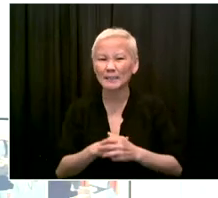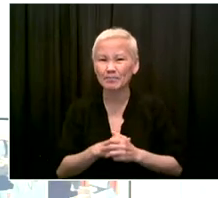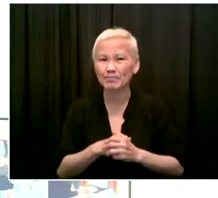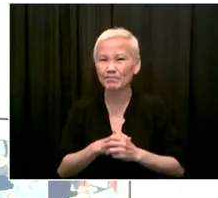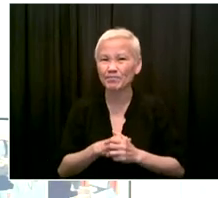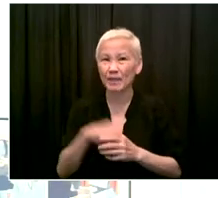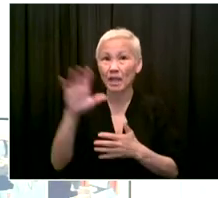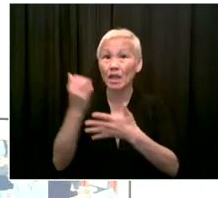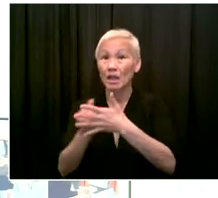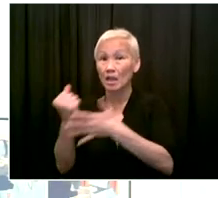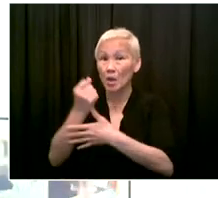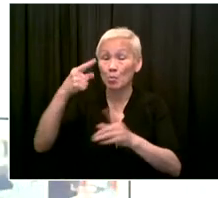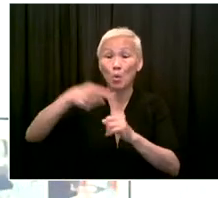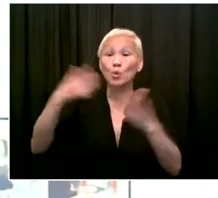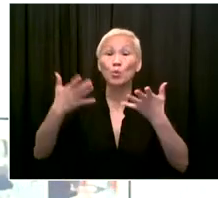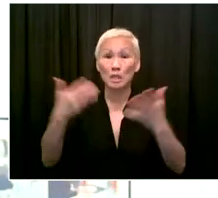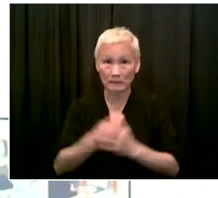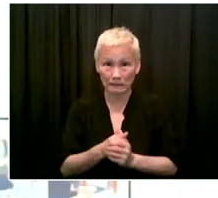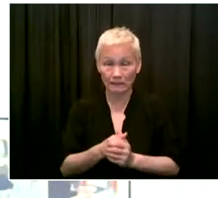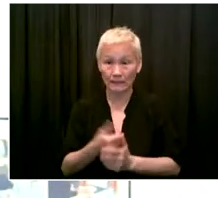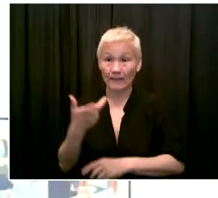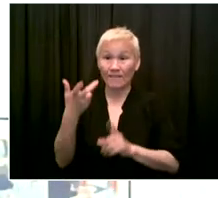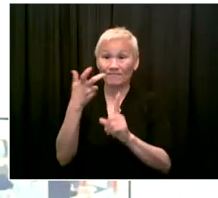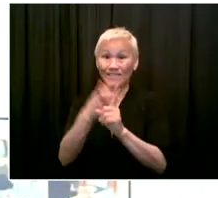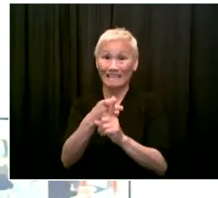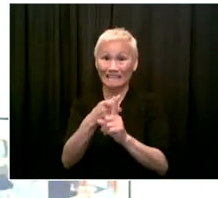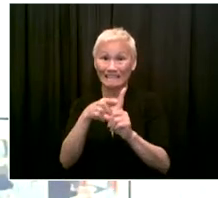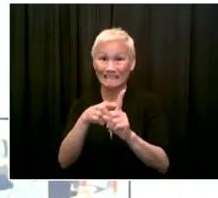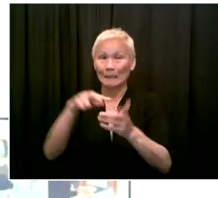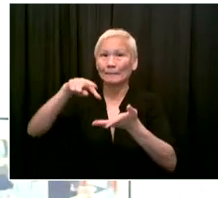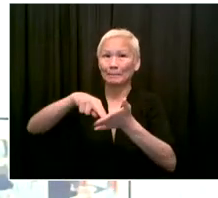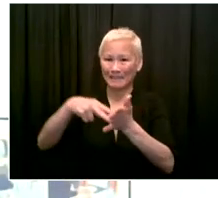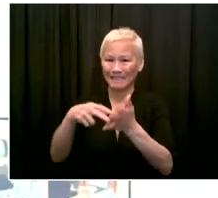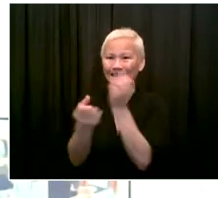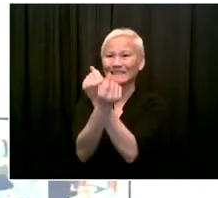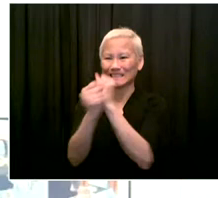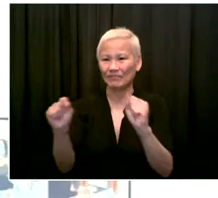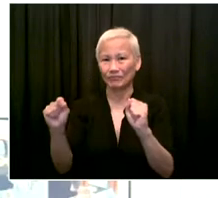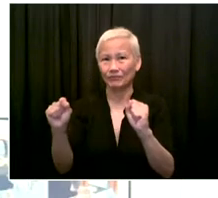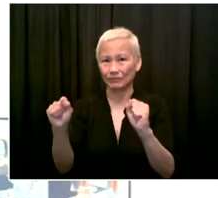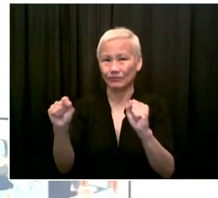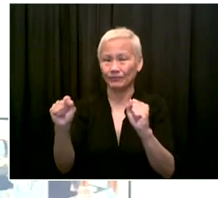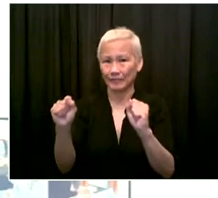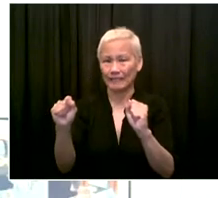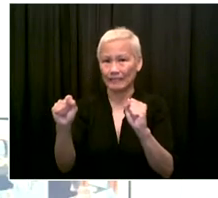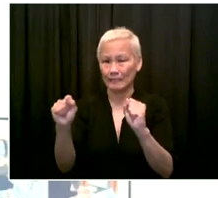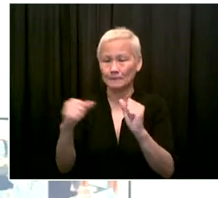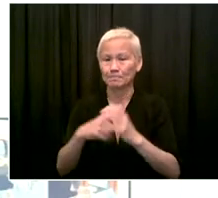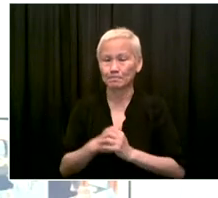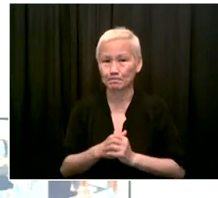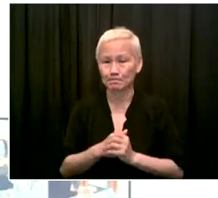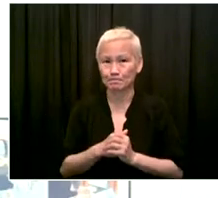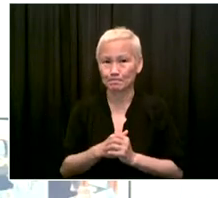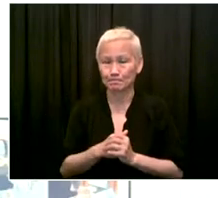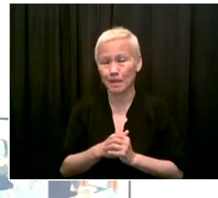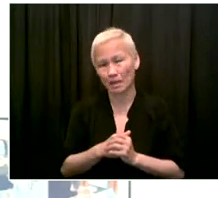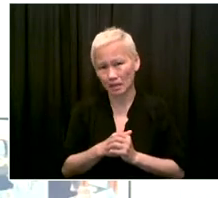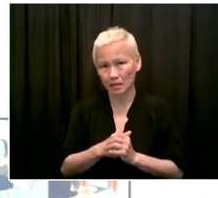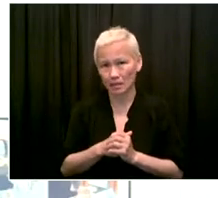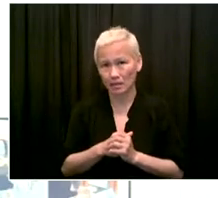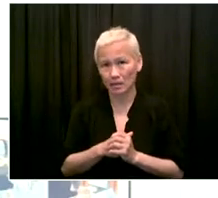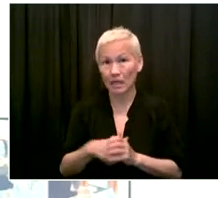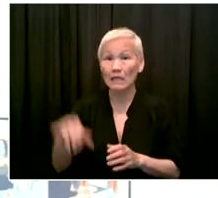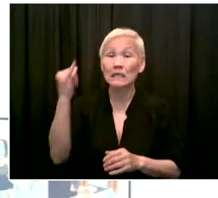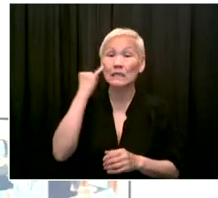to keeping New York City safe, but also is critically important anytime anyone is embarking upon